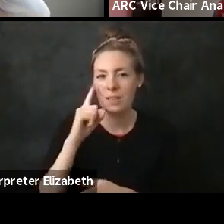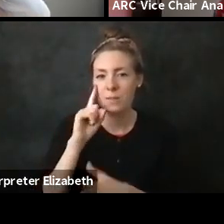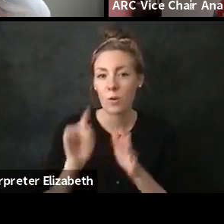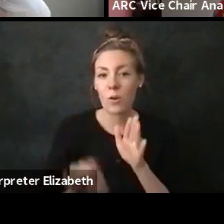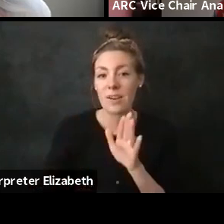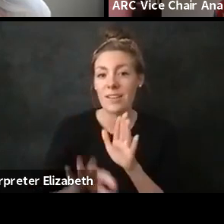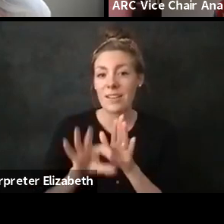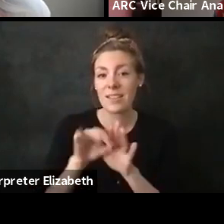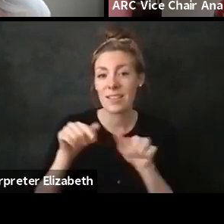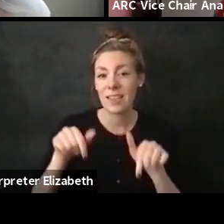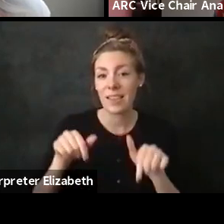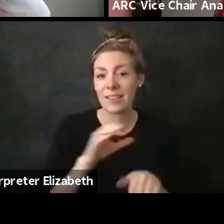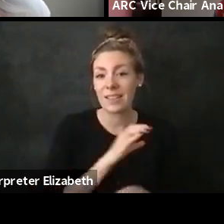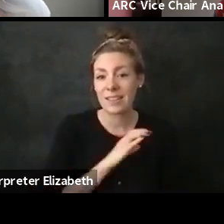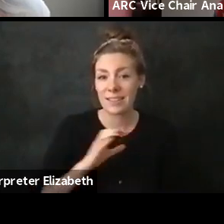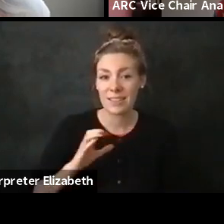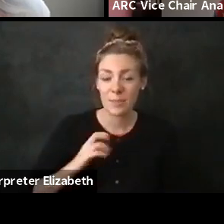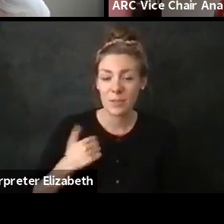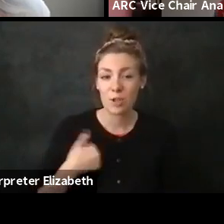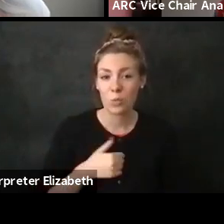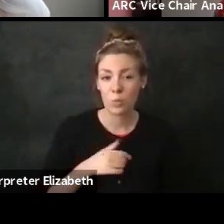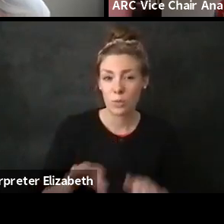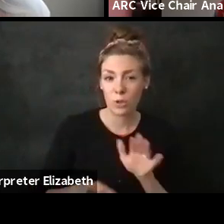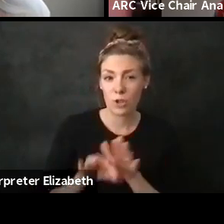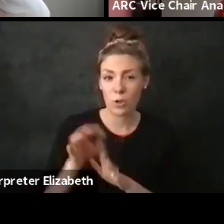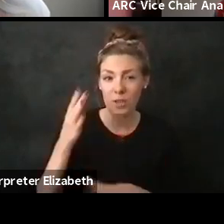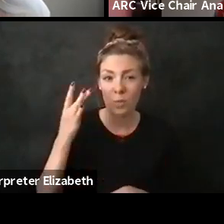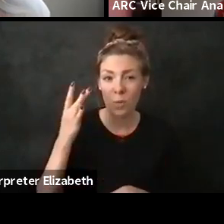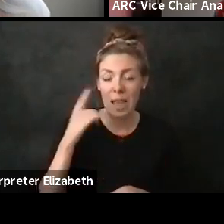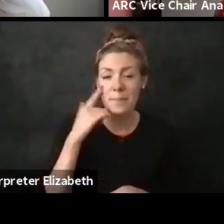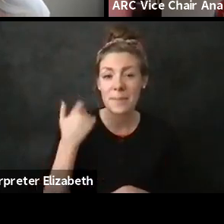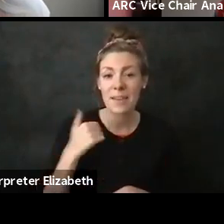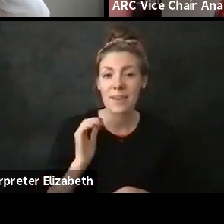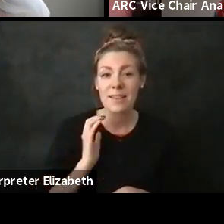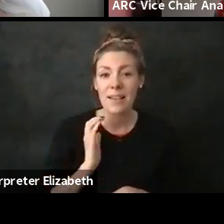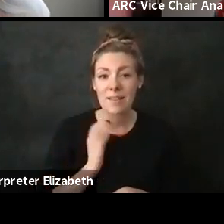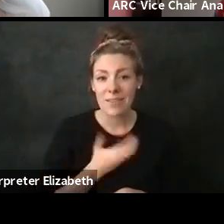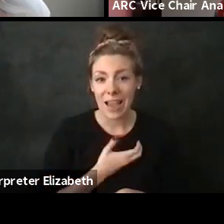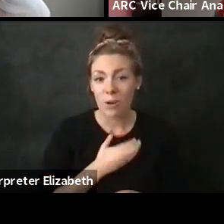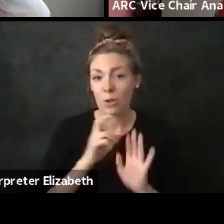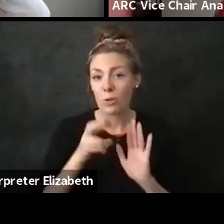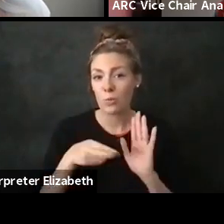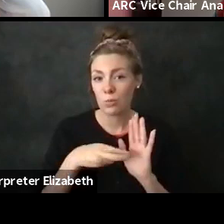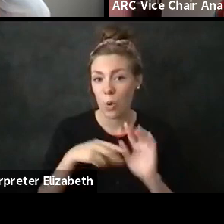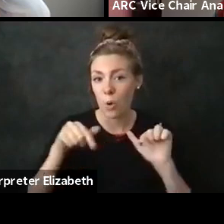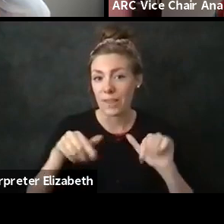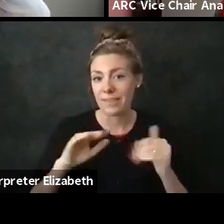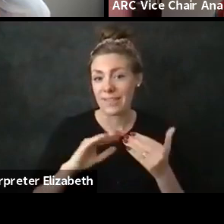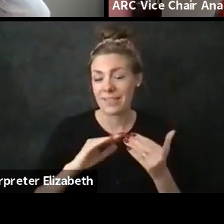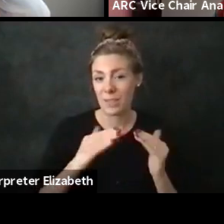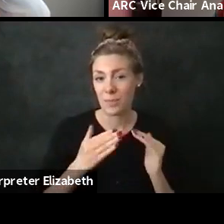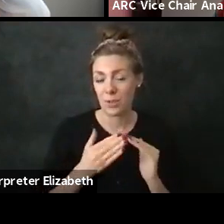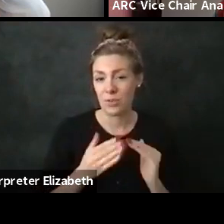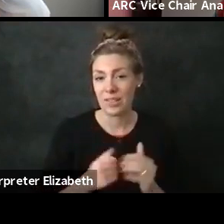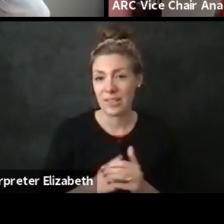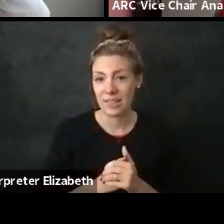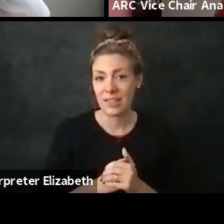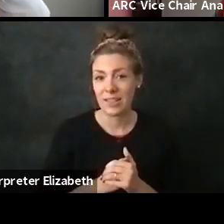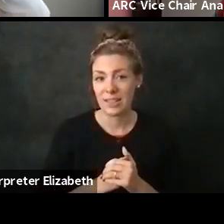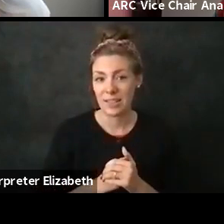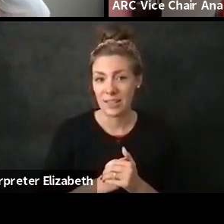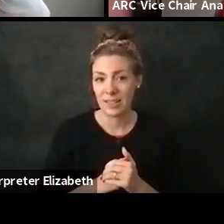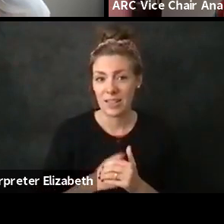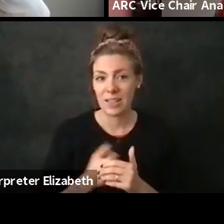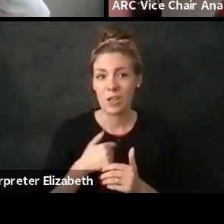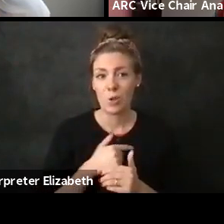this commission. We were selected because of our role in the communities, that we